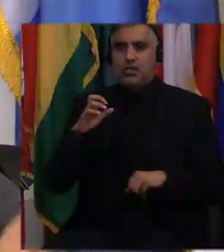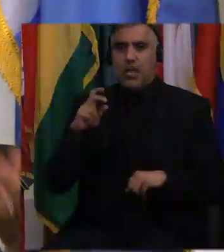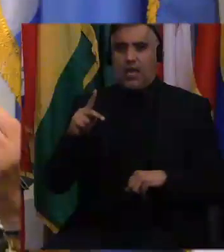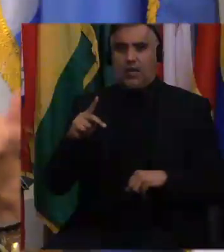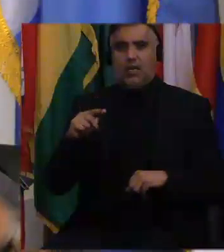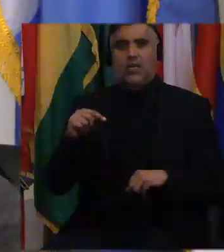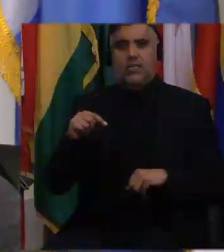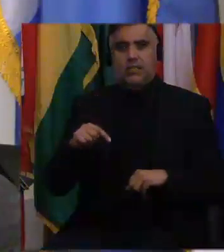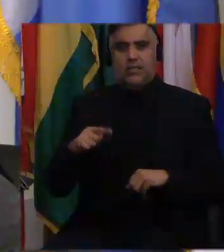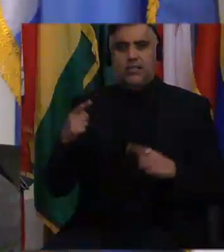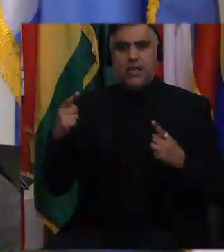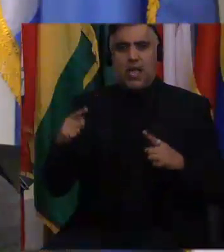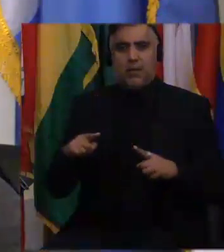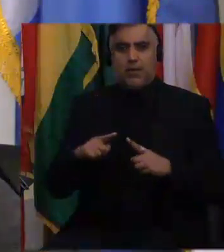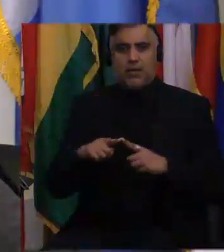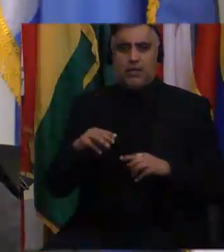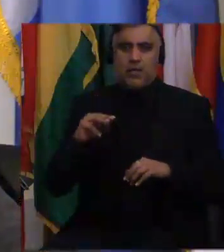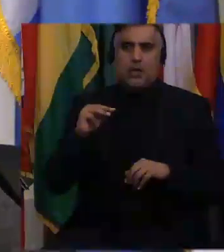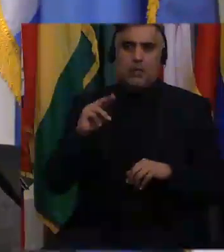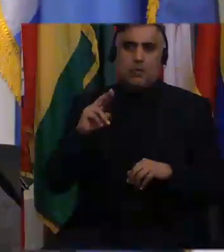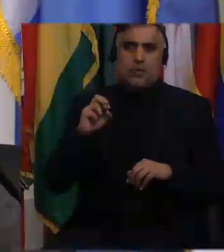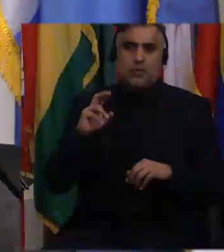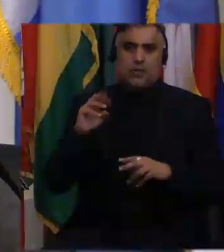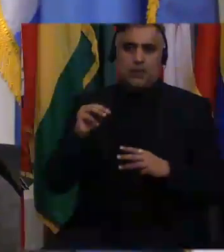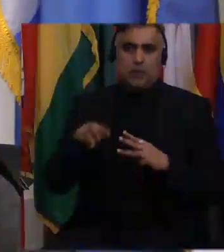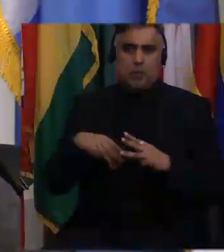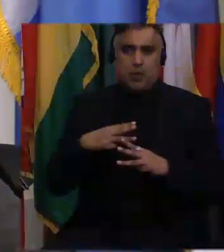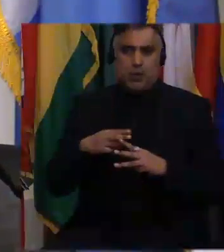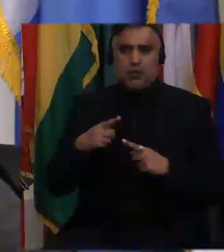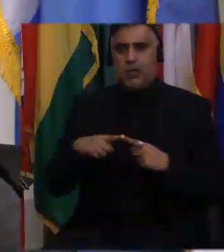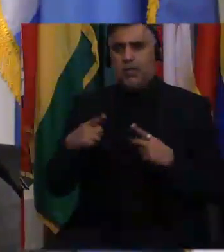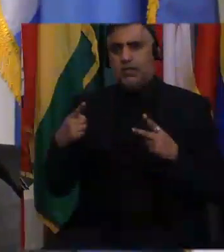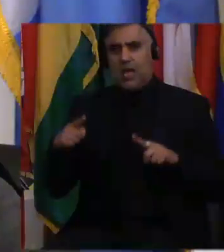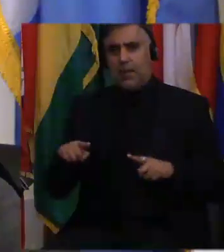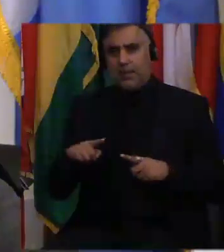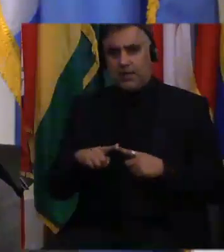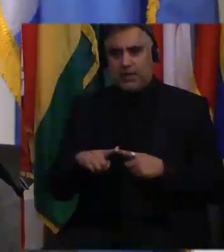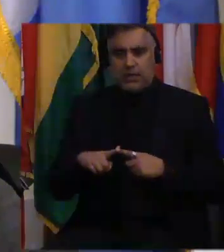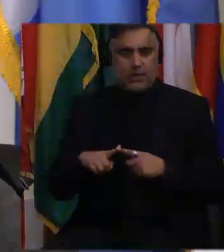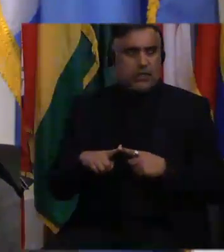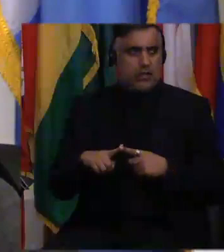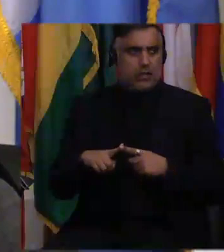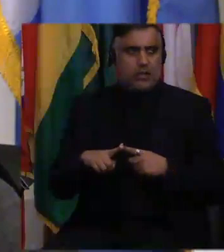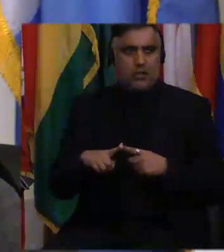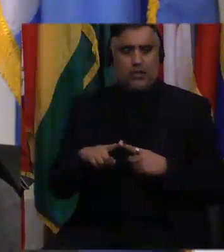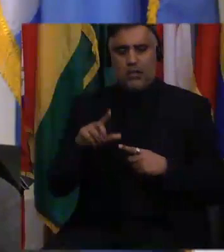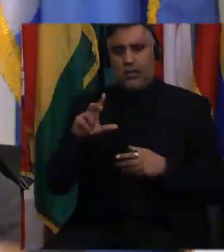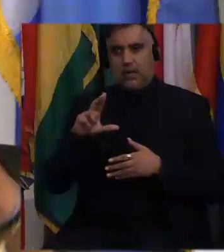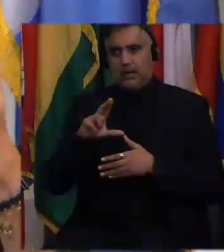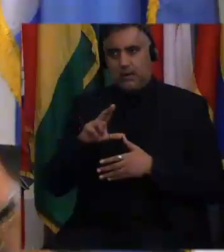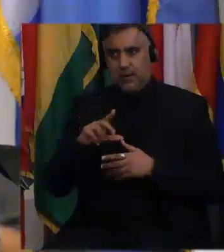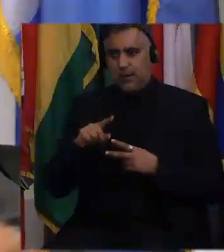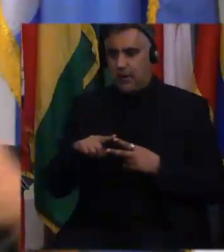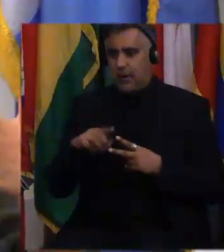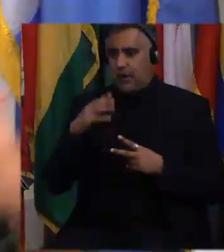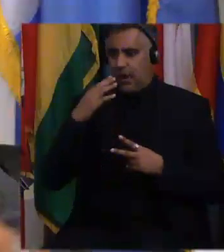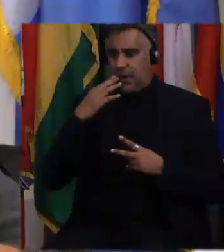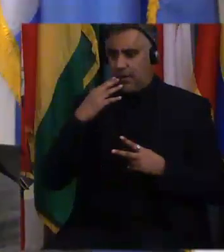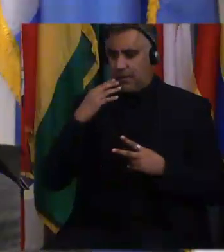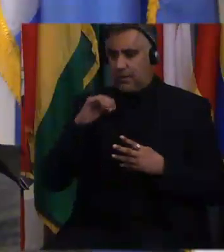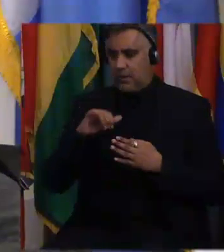contexts. This is happening in the Muslim world. It's happening in parts of Latin America. I know